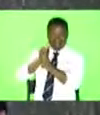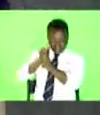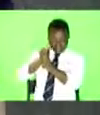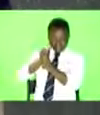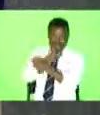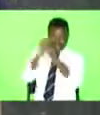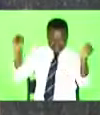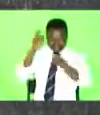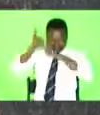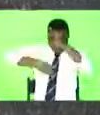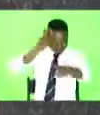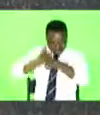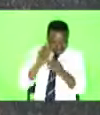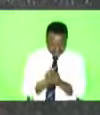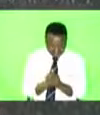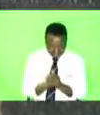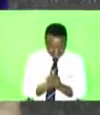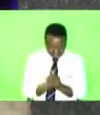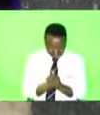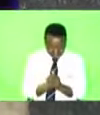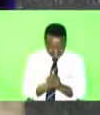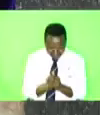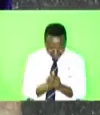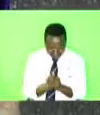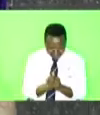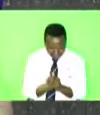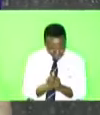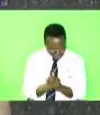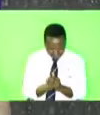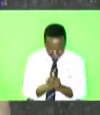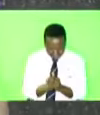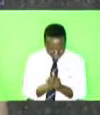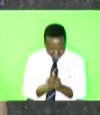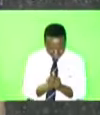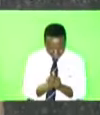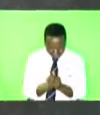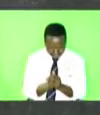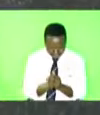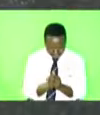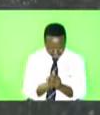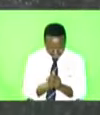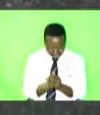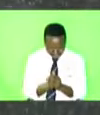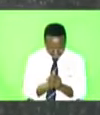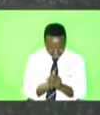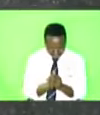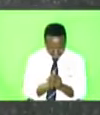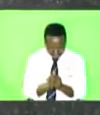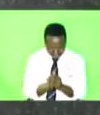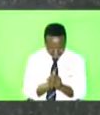the world. Oh, Lamason.